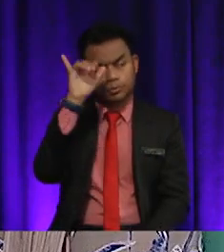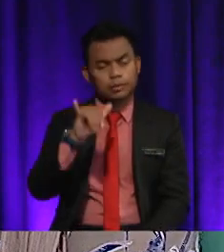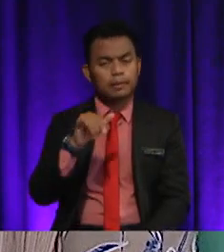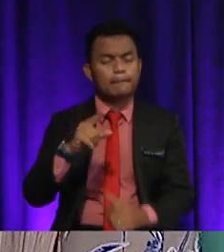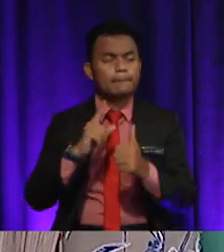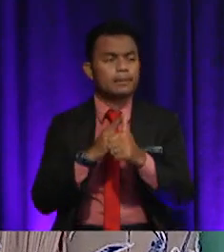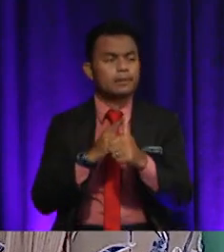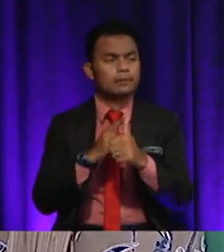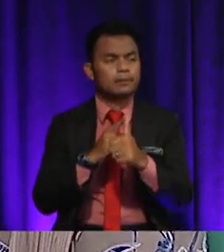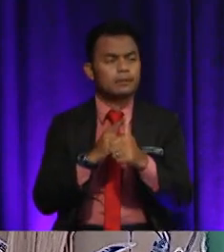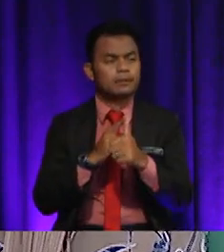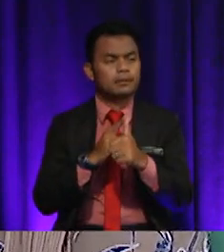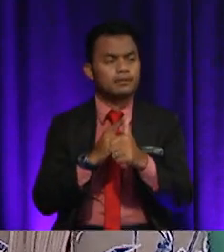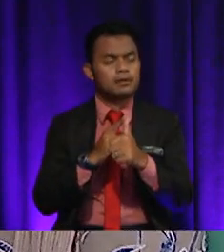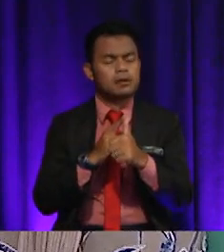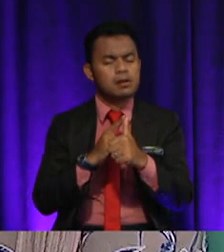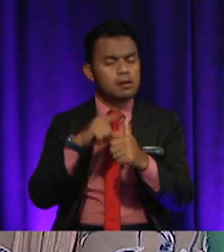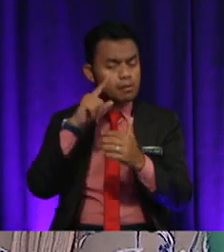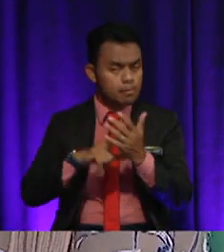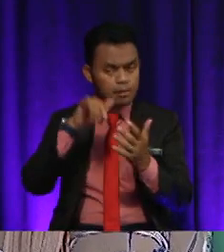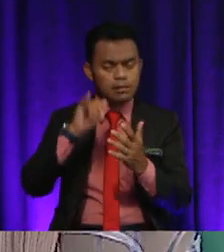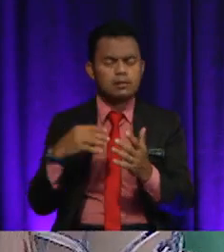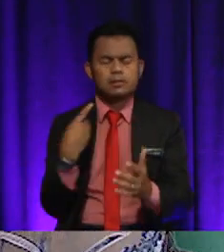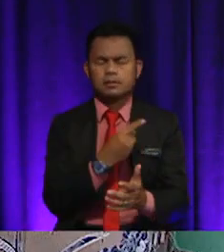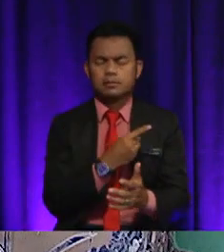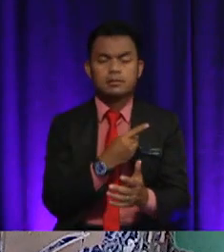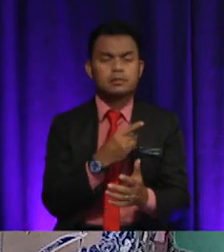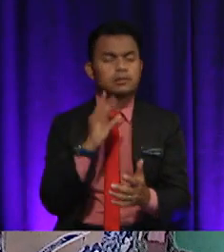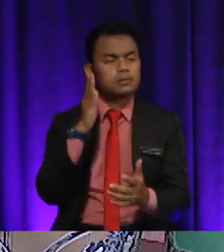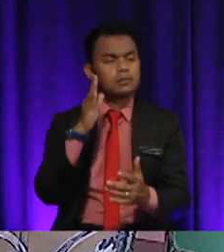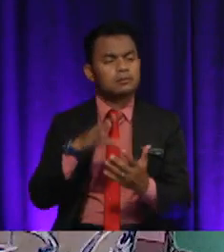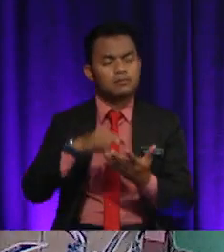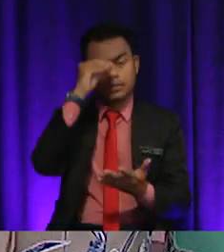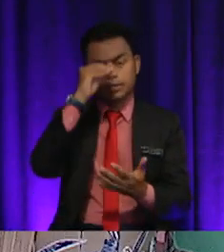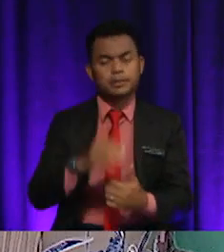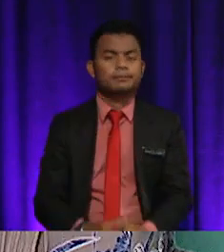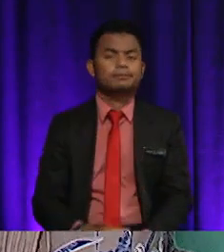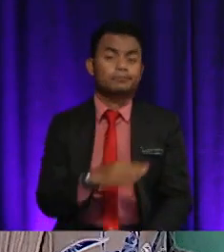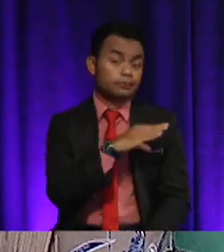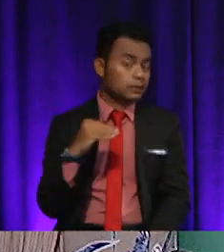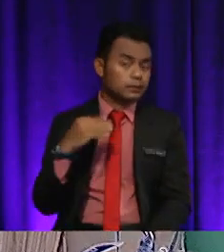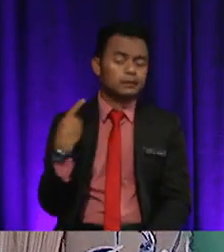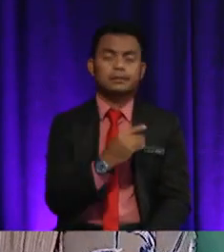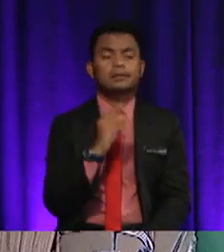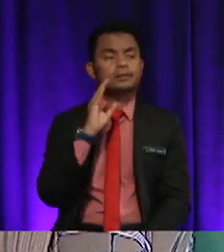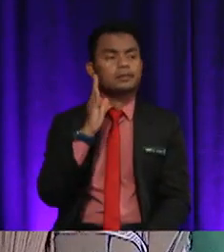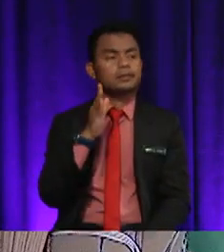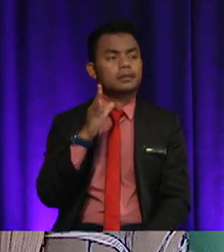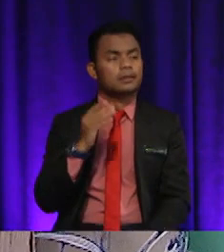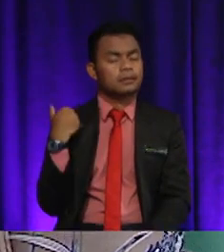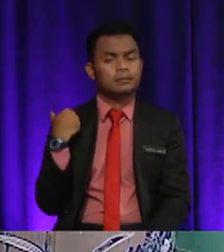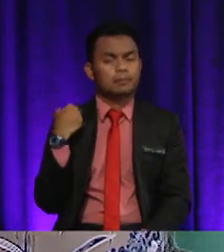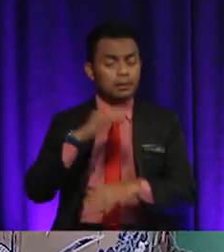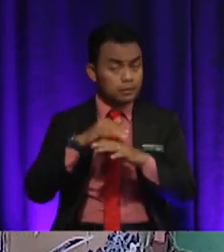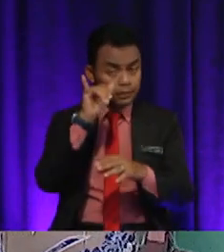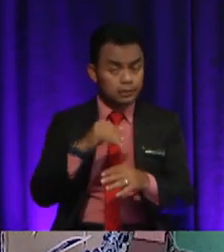on what Lily has learned, and towards the end, she realizes that she still has a lot to learn. Okay,